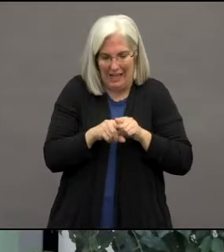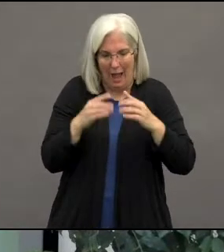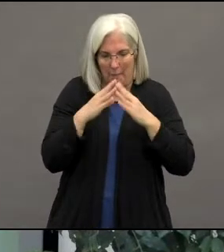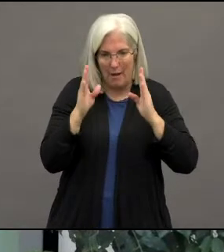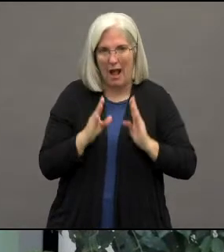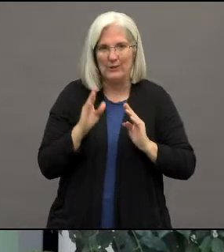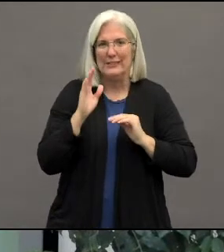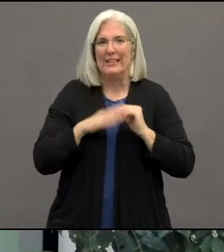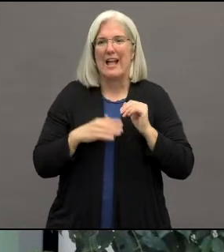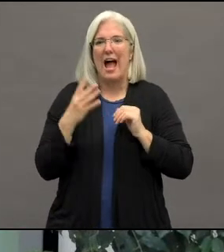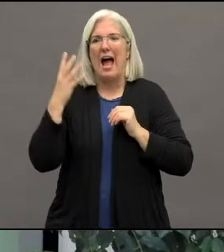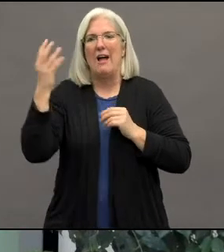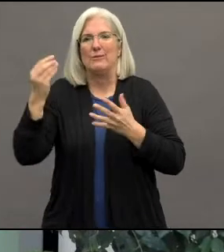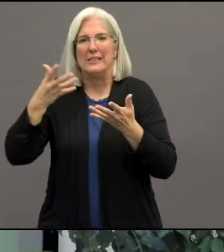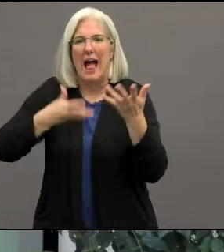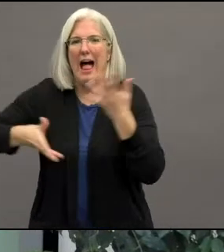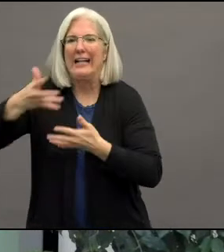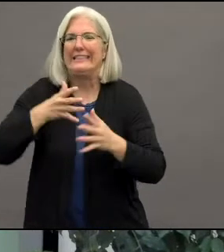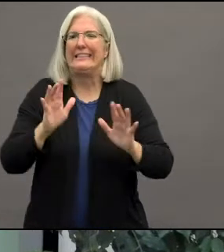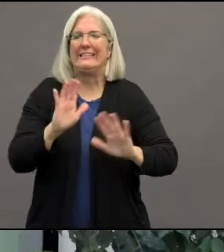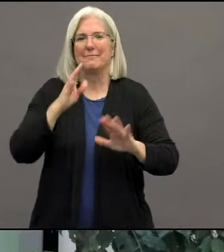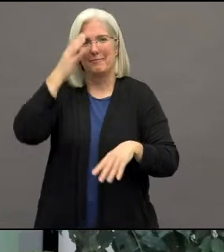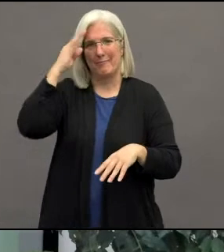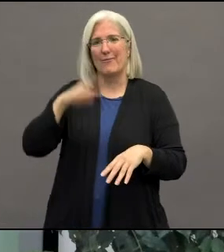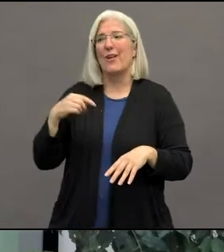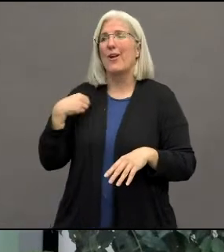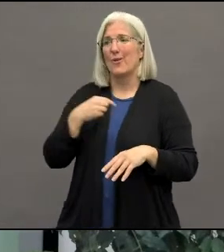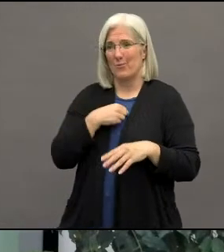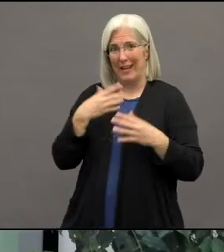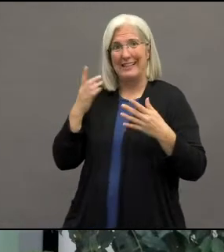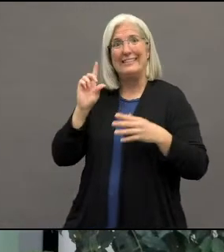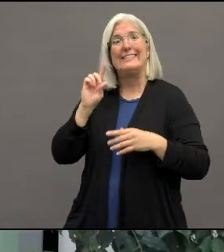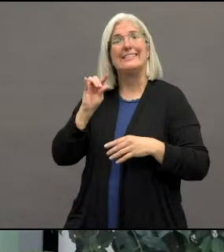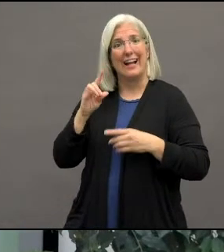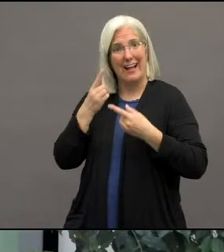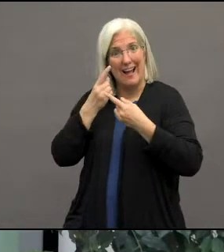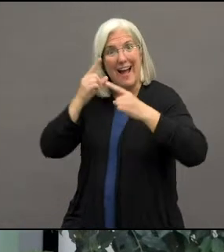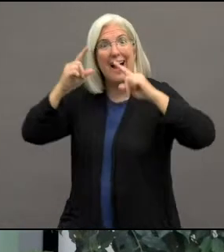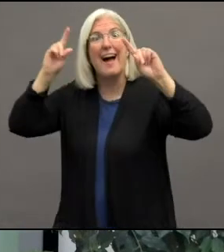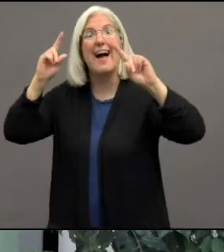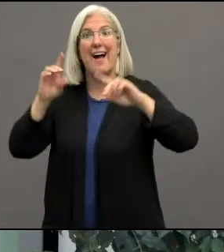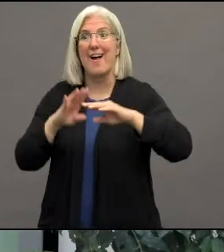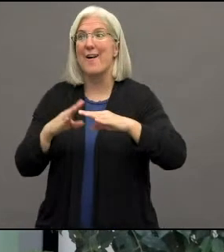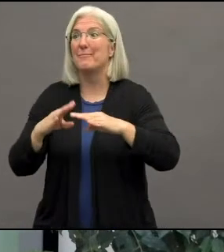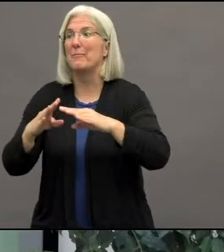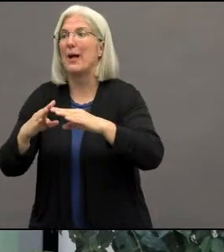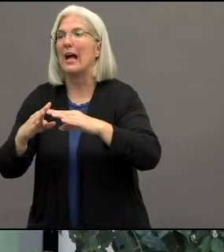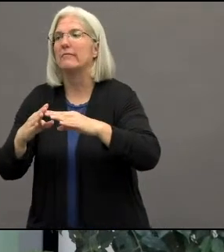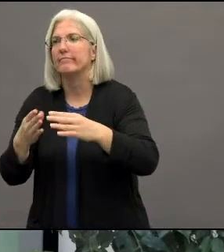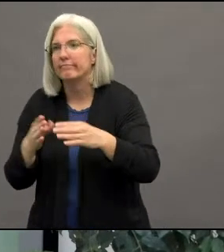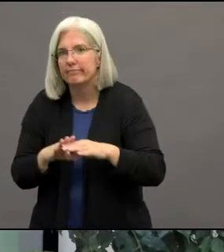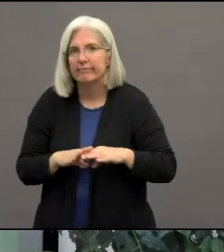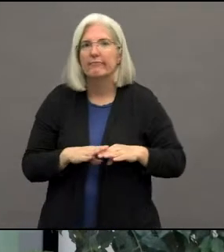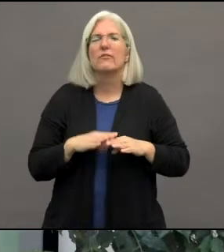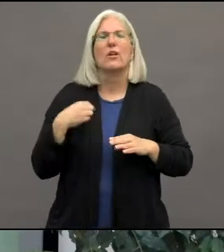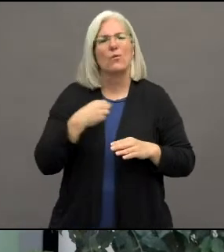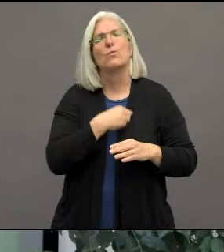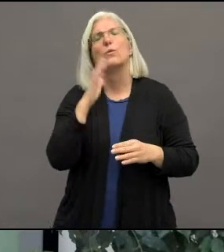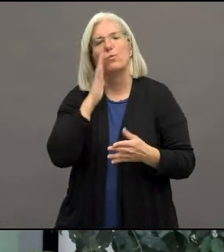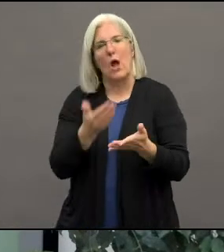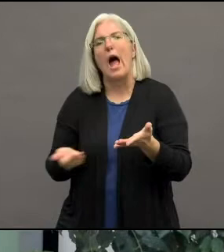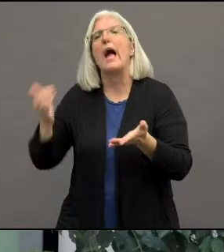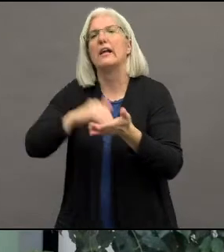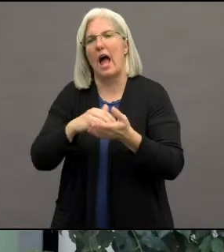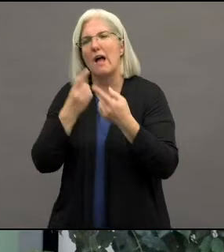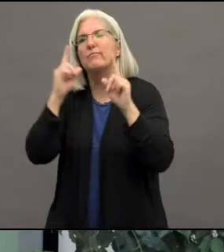again. All right, that will do it for this edition of Live with the County of Santa Clara. Facebook Live in Spanish comes up at 11 o'clock today